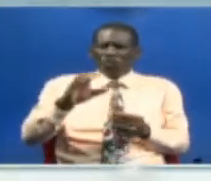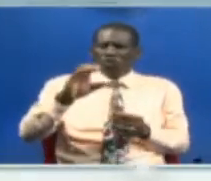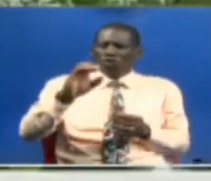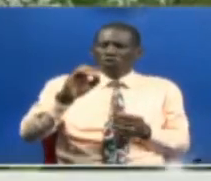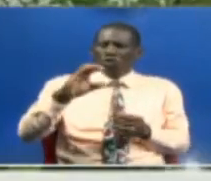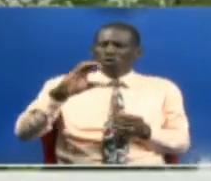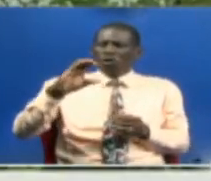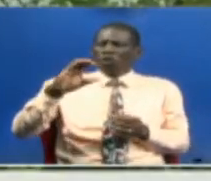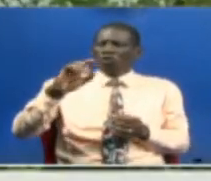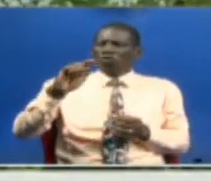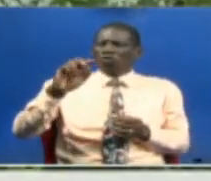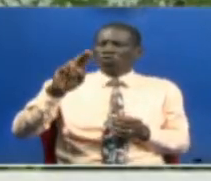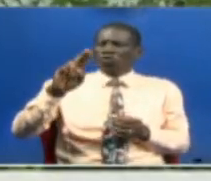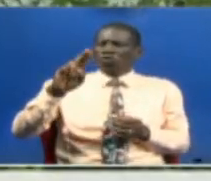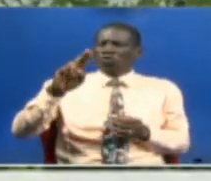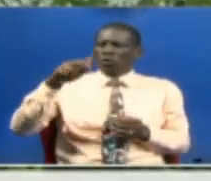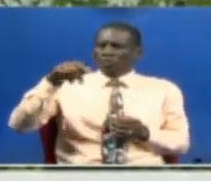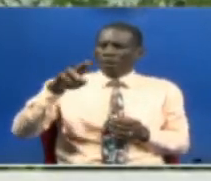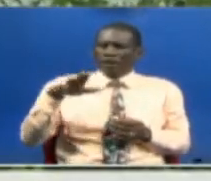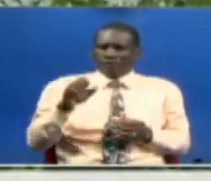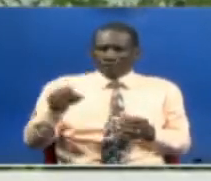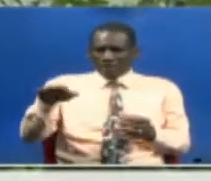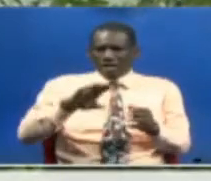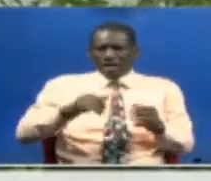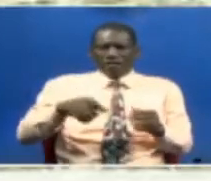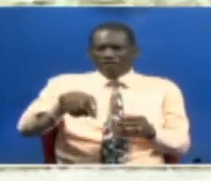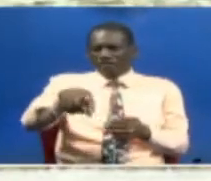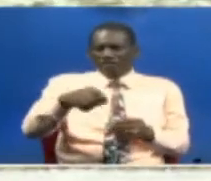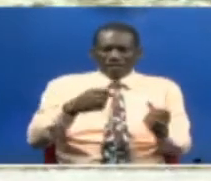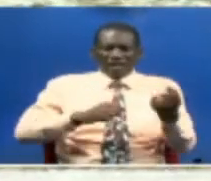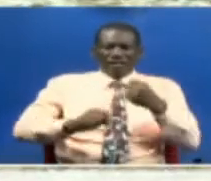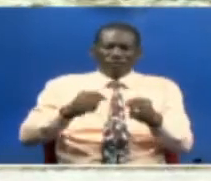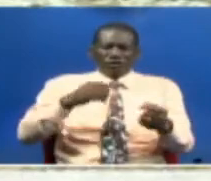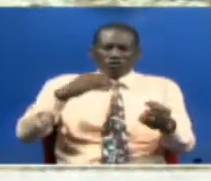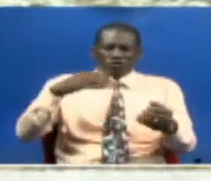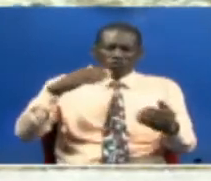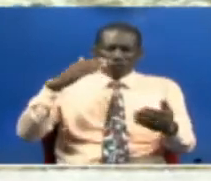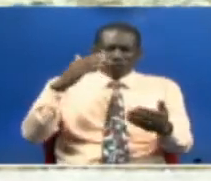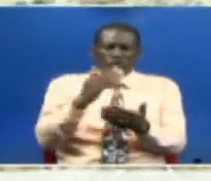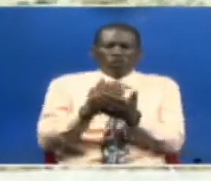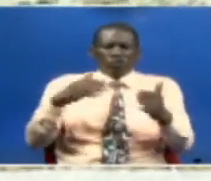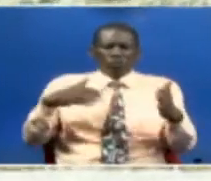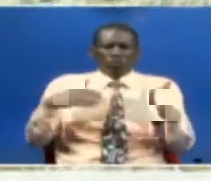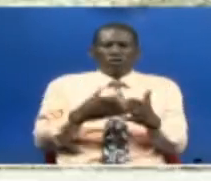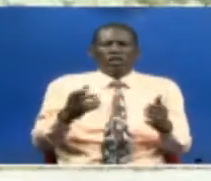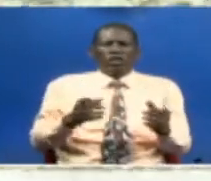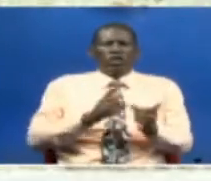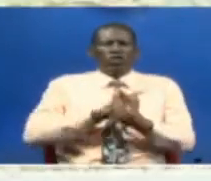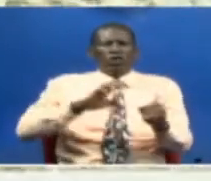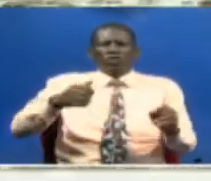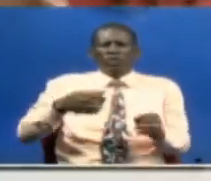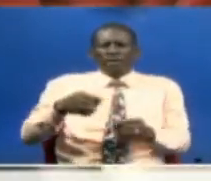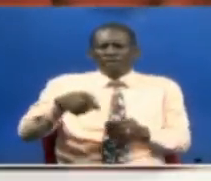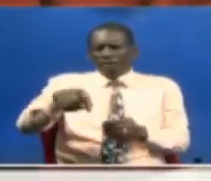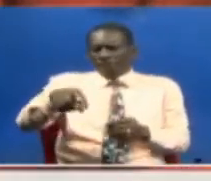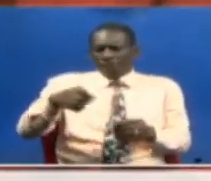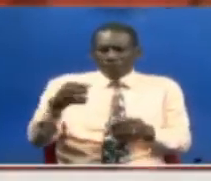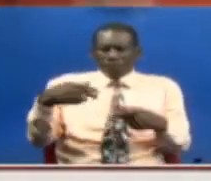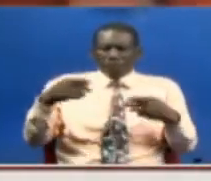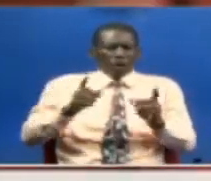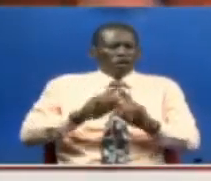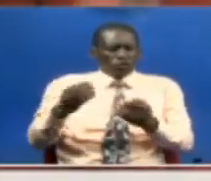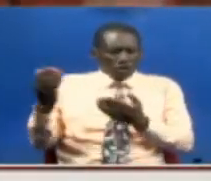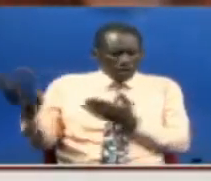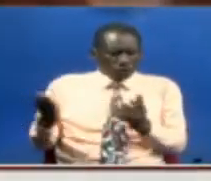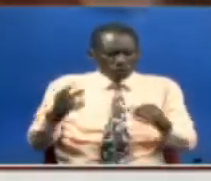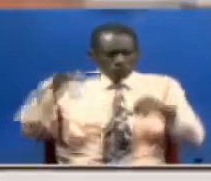other fishing activities are prohibited here. It is a protected zone with no access to other fishermen, an approach taken to increase